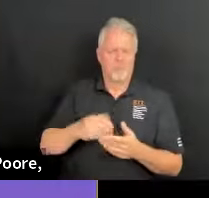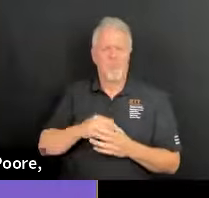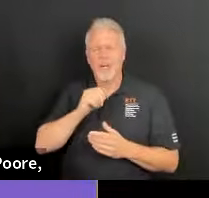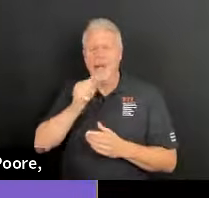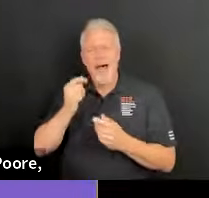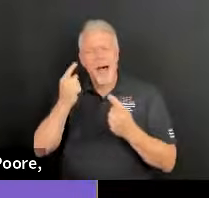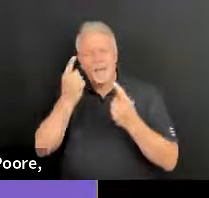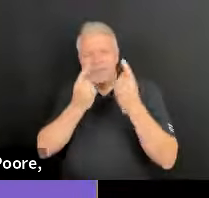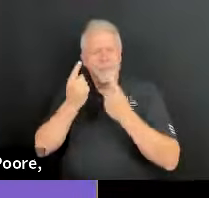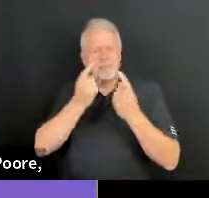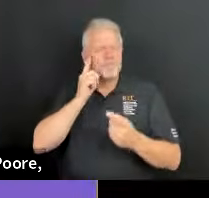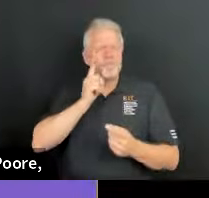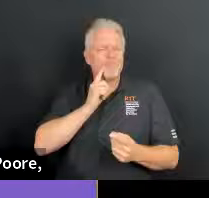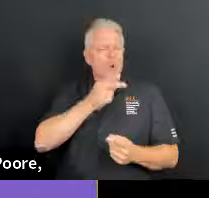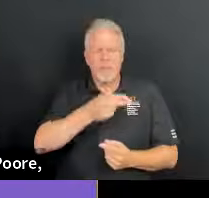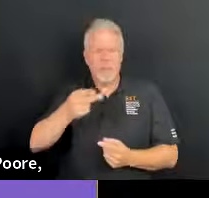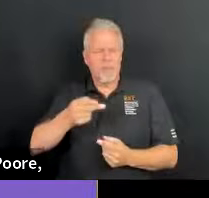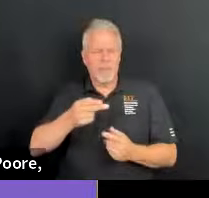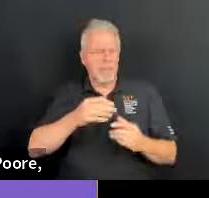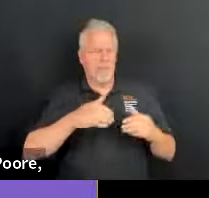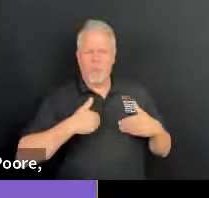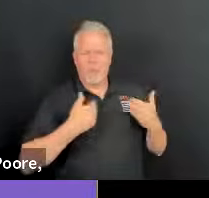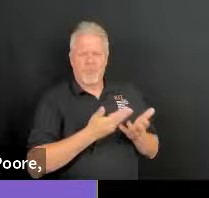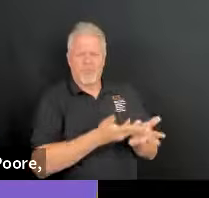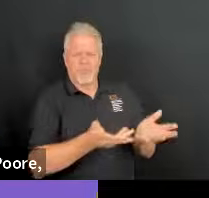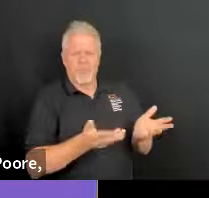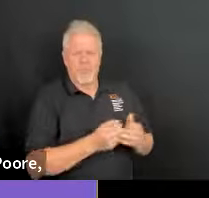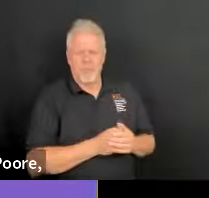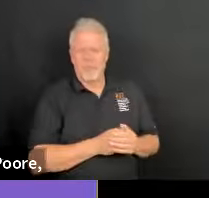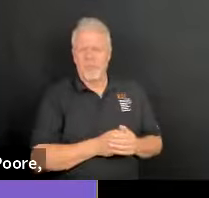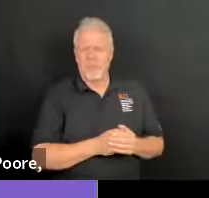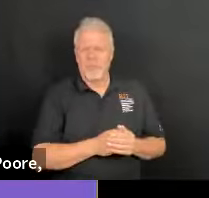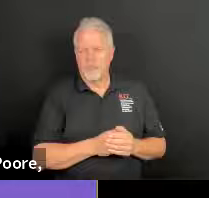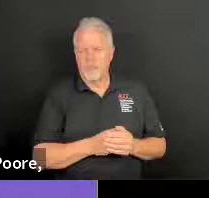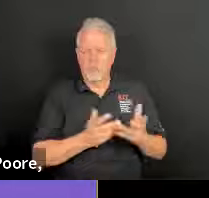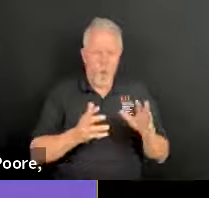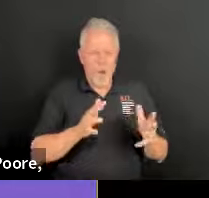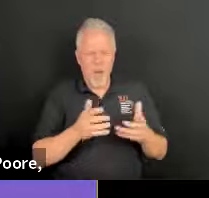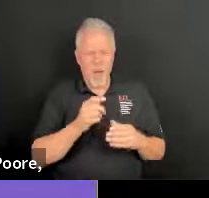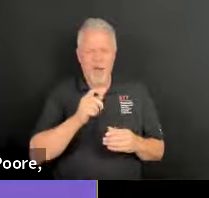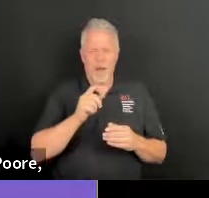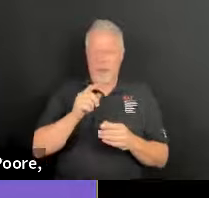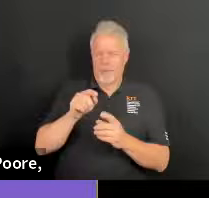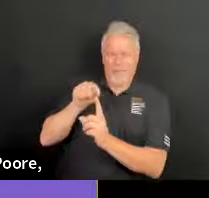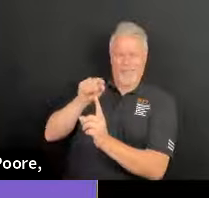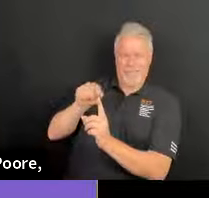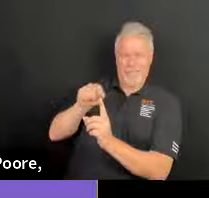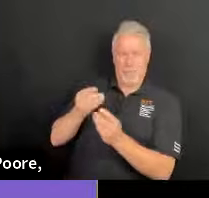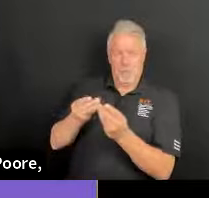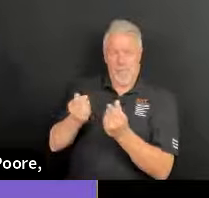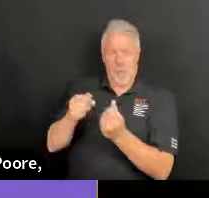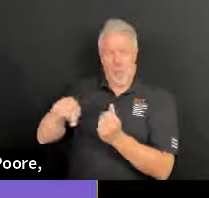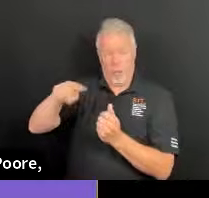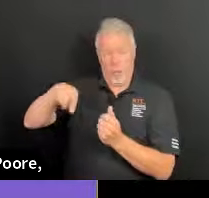designed for the hearing community. The deaf and hard of hearing community is not considered when those things are being